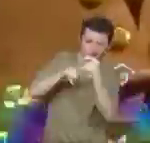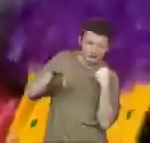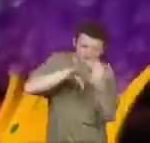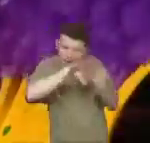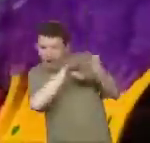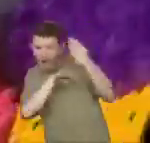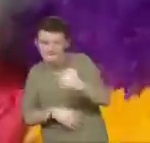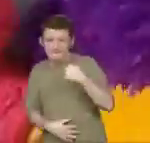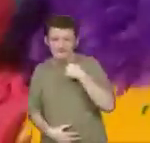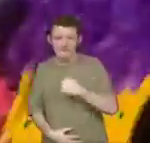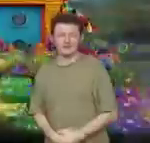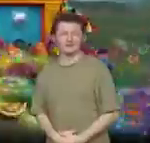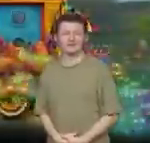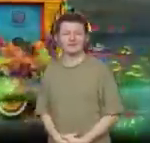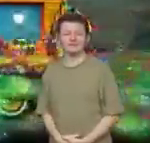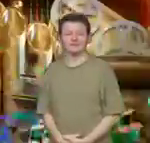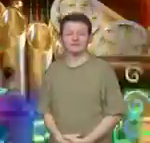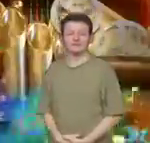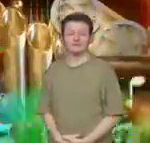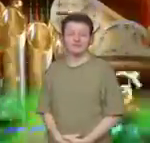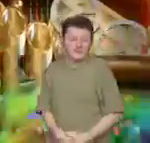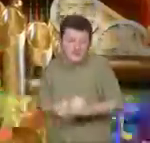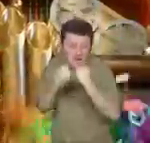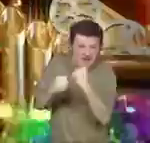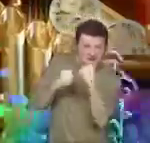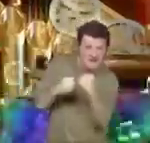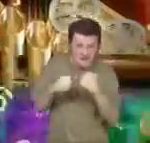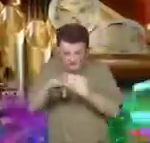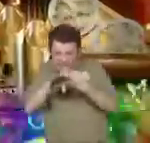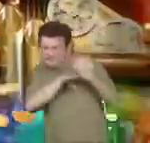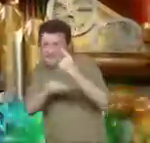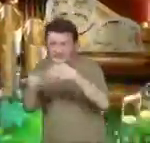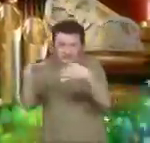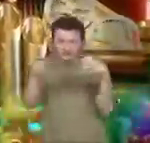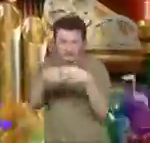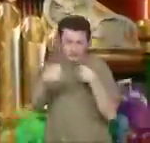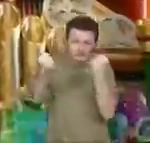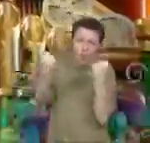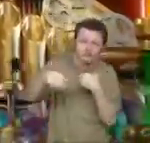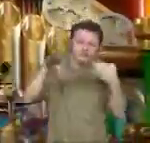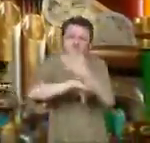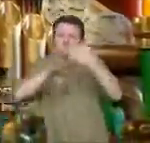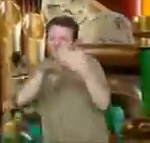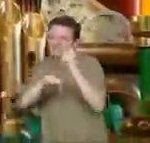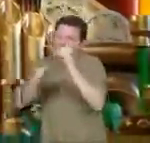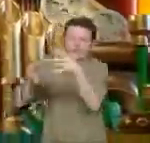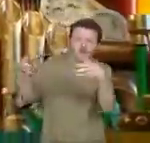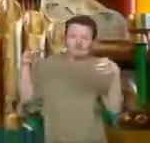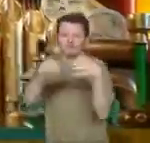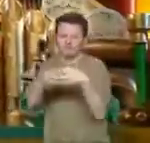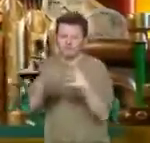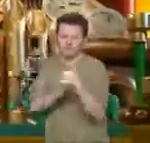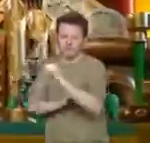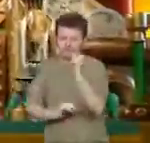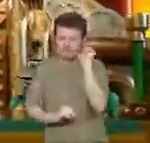go. Oh. Yahoo! We're off to see the tiddly-peeps, on the road we go. We're off to see the